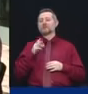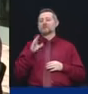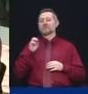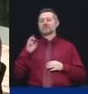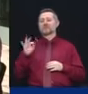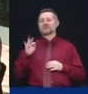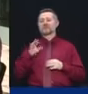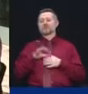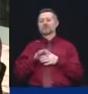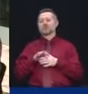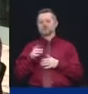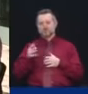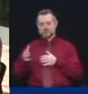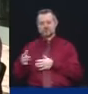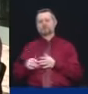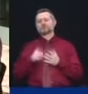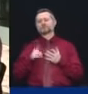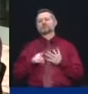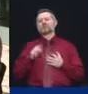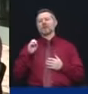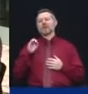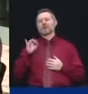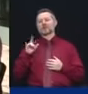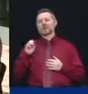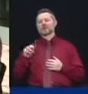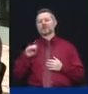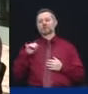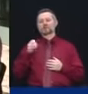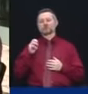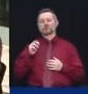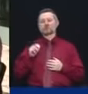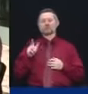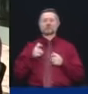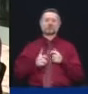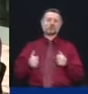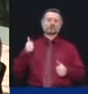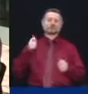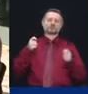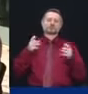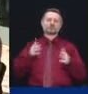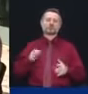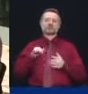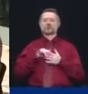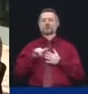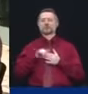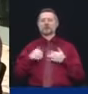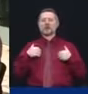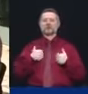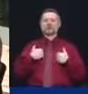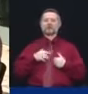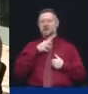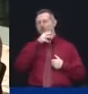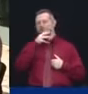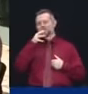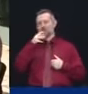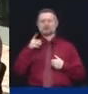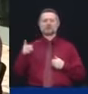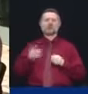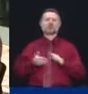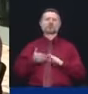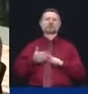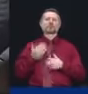And Eileen Jensen, Executive Director of the New York Animal Ag Coalition, they operate the Birthing Center on the State Fair. So it's